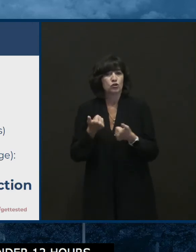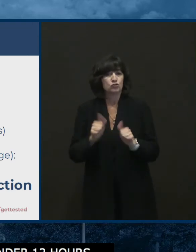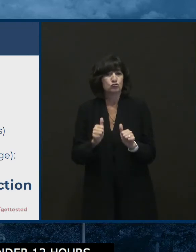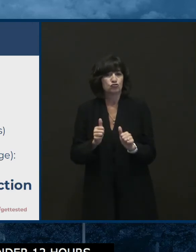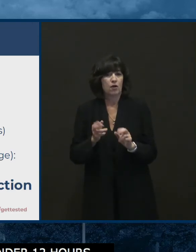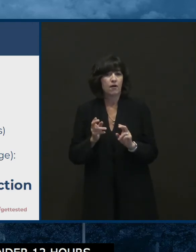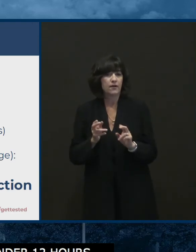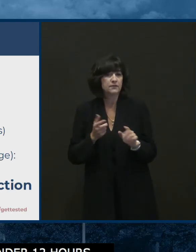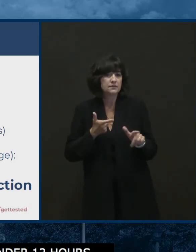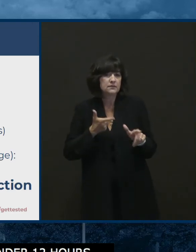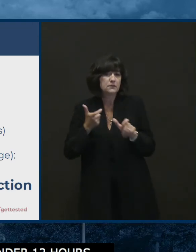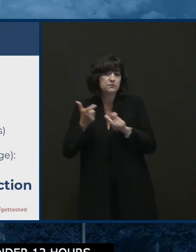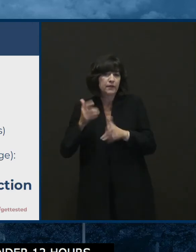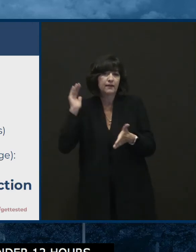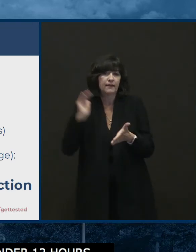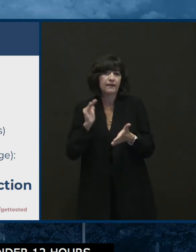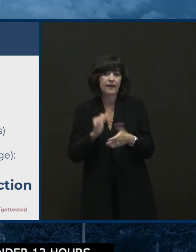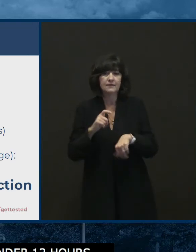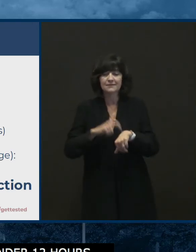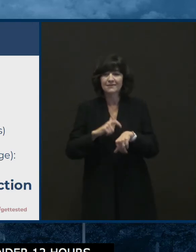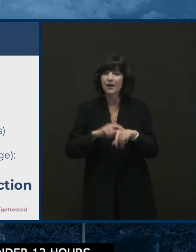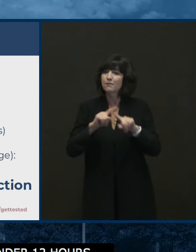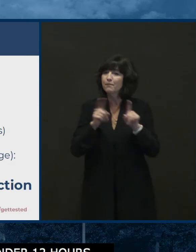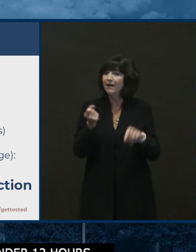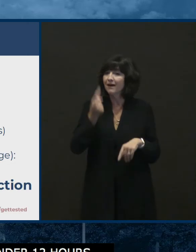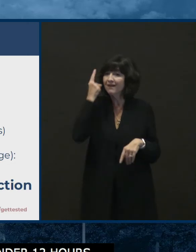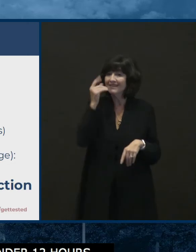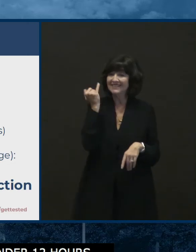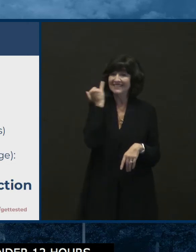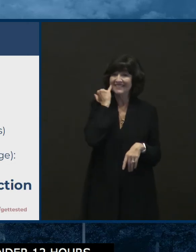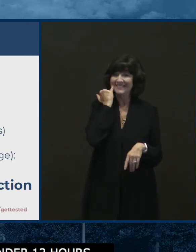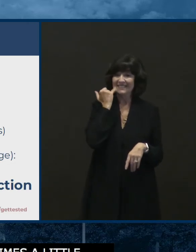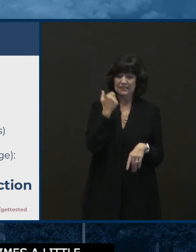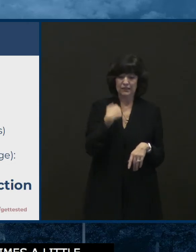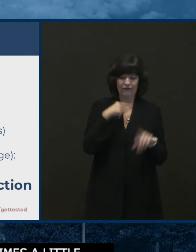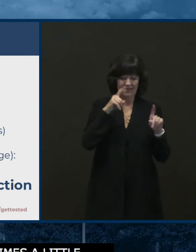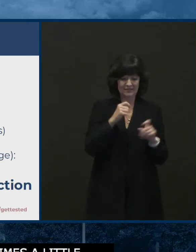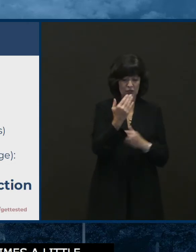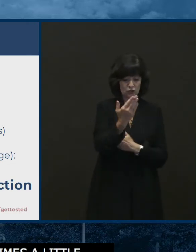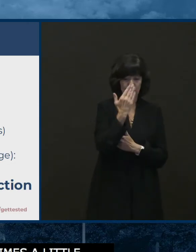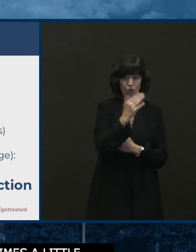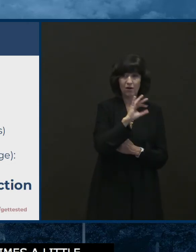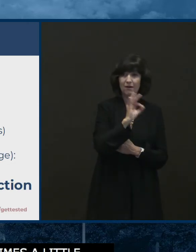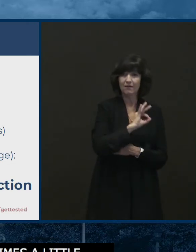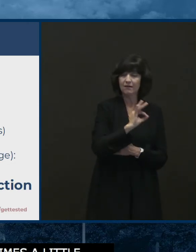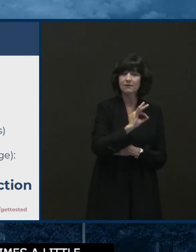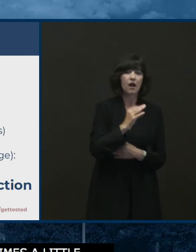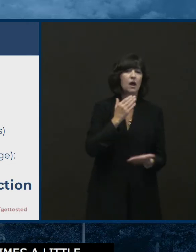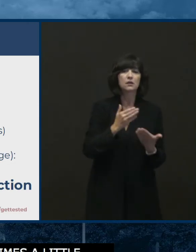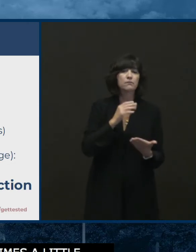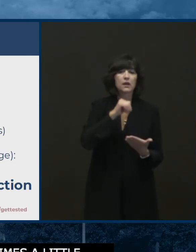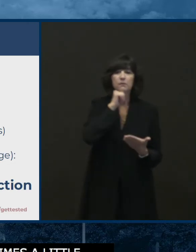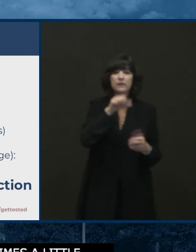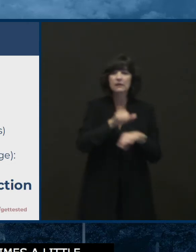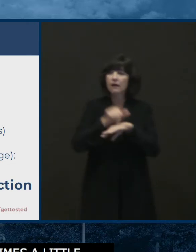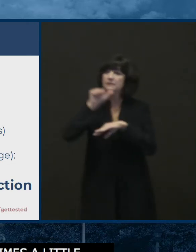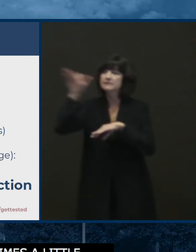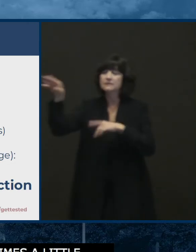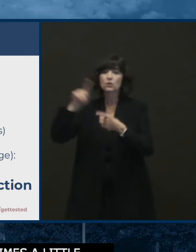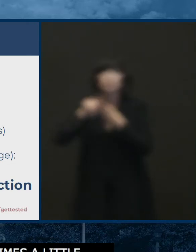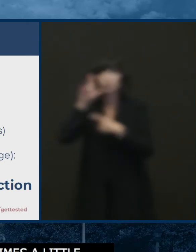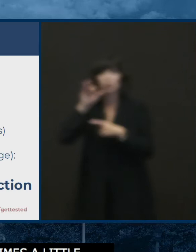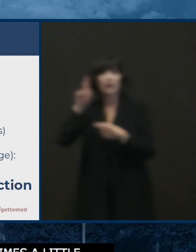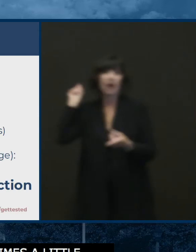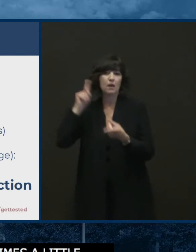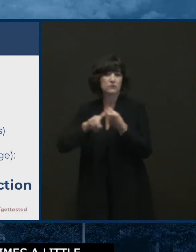is if I go this morning, I get tested at 9 o'clock, that shipment might not go out till tonight. What can we do to do a shipment in the middle of the day to get stuff